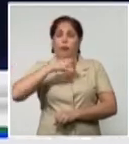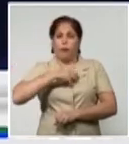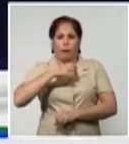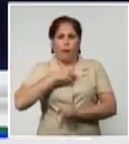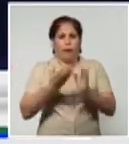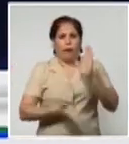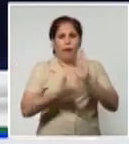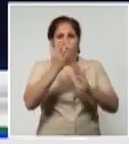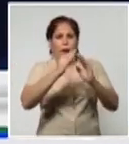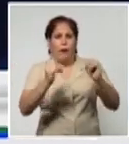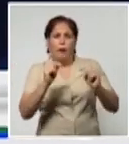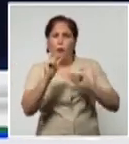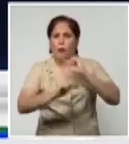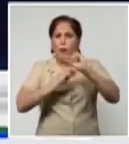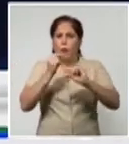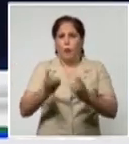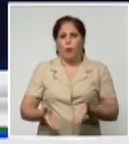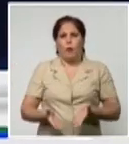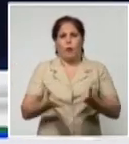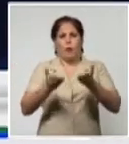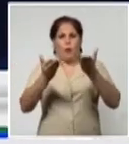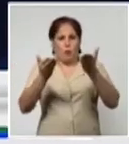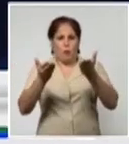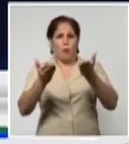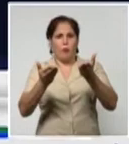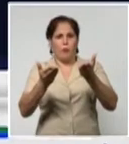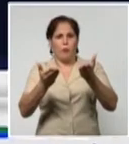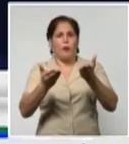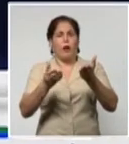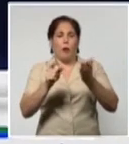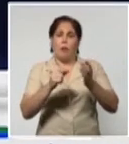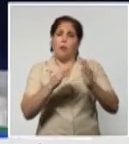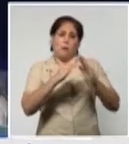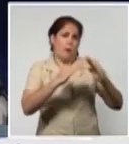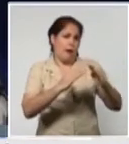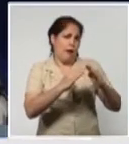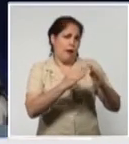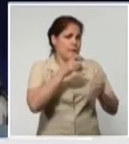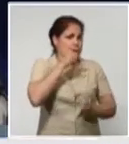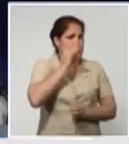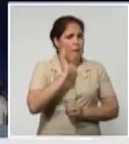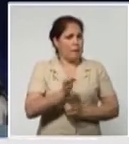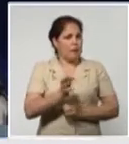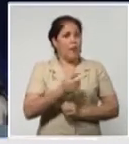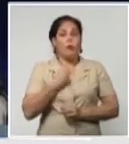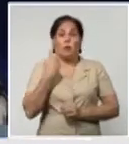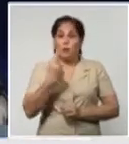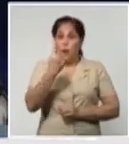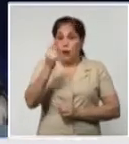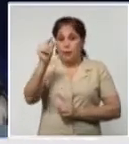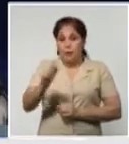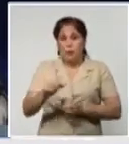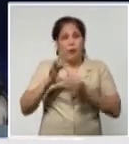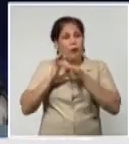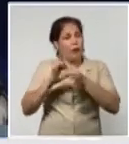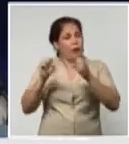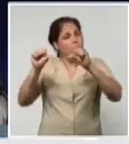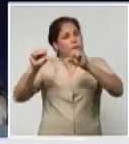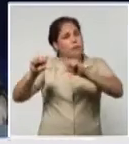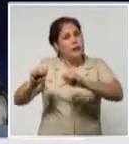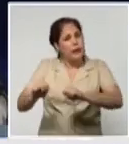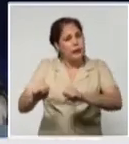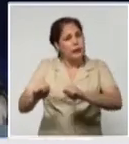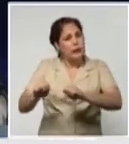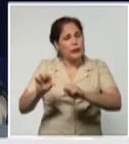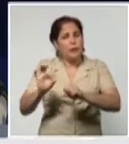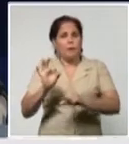have clinically or epidemiologically recovered and they are back to their daily activities. Today we have a patient in